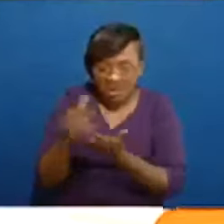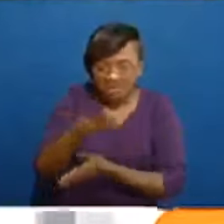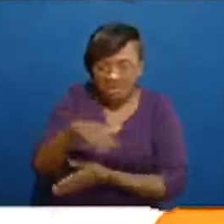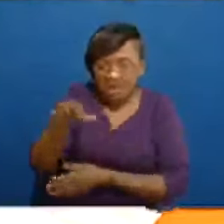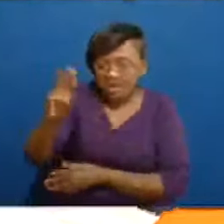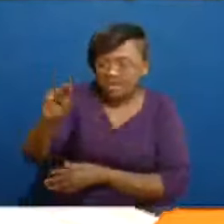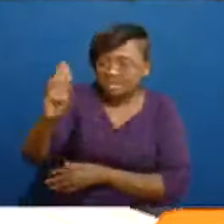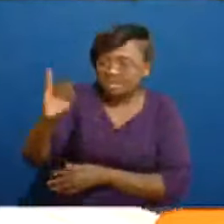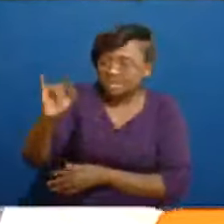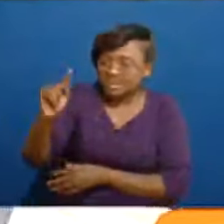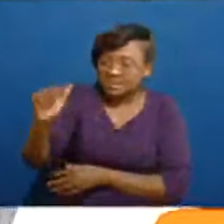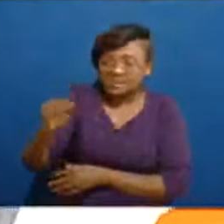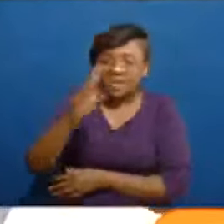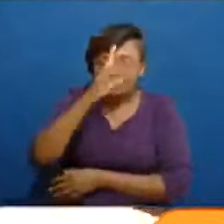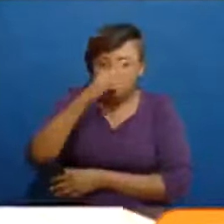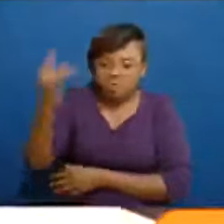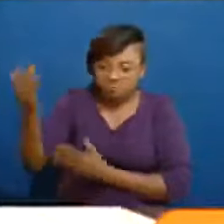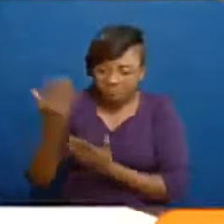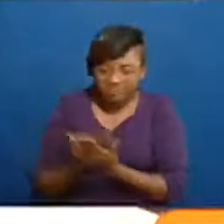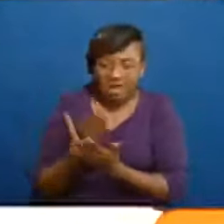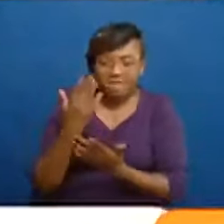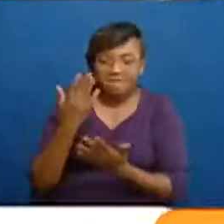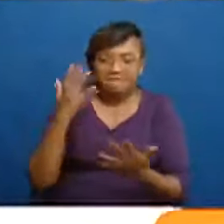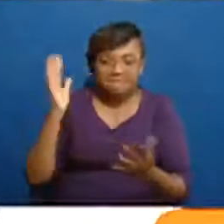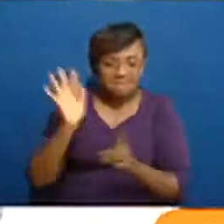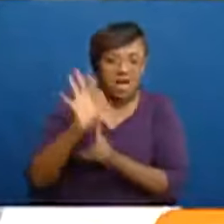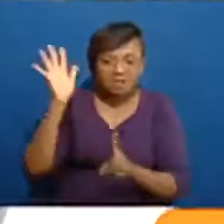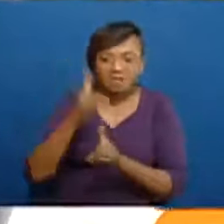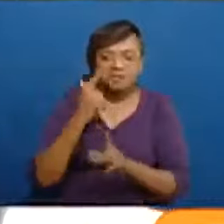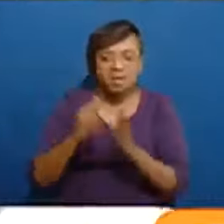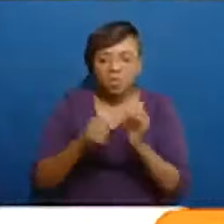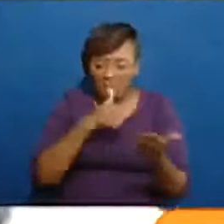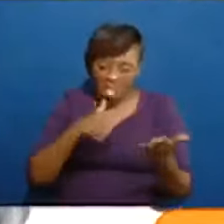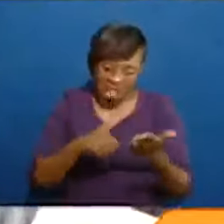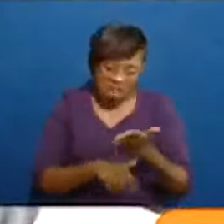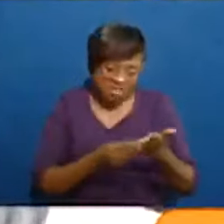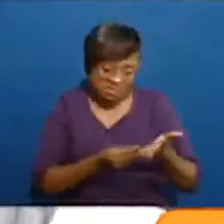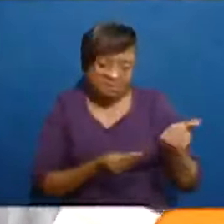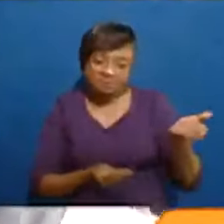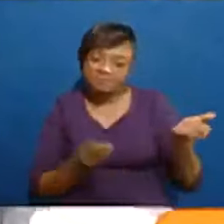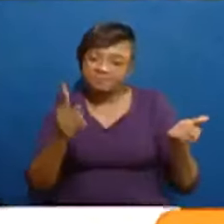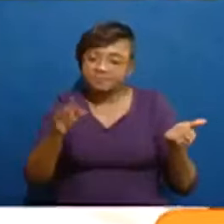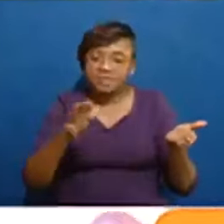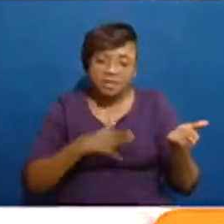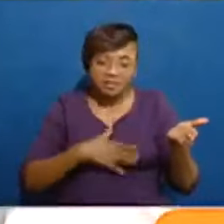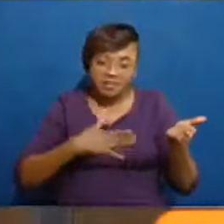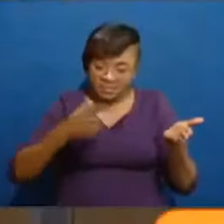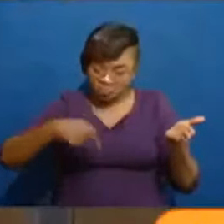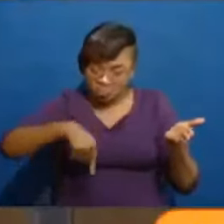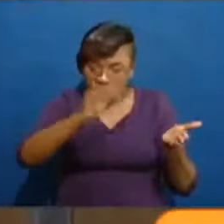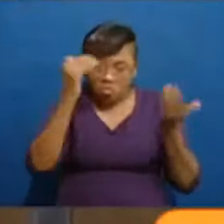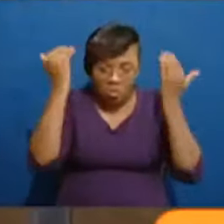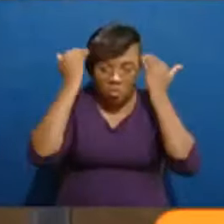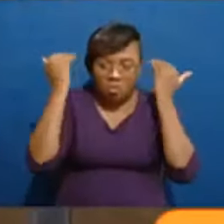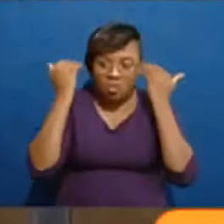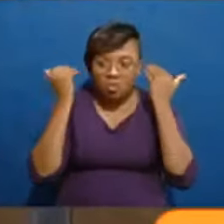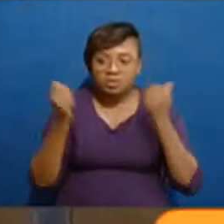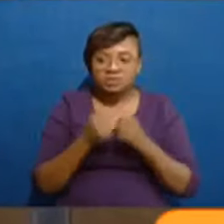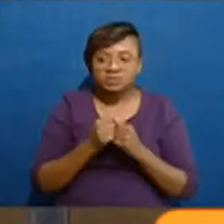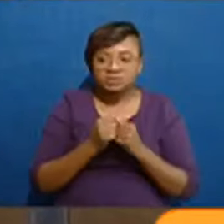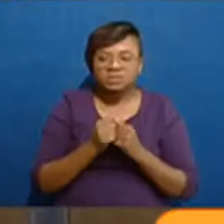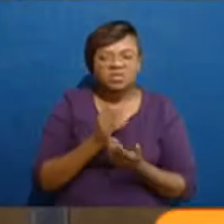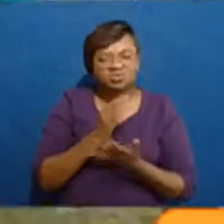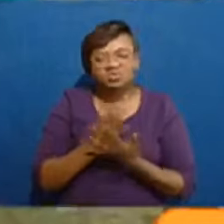tukachukuliwa na maaskari wakatuambia hii barua mam enda kotini. Despite President